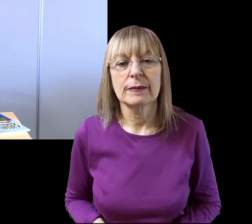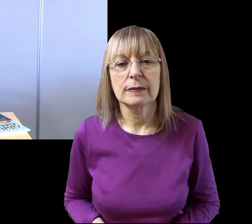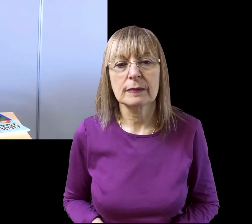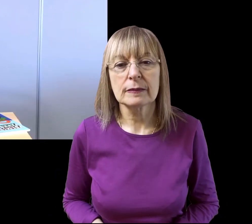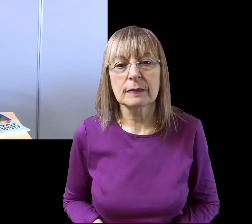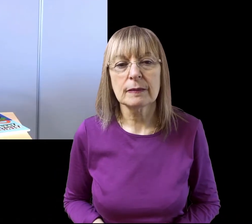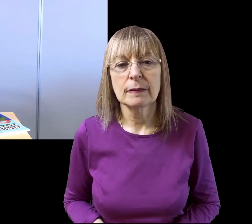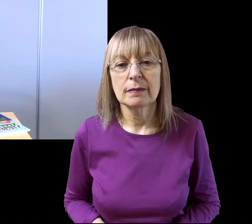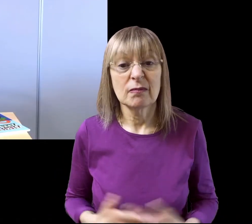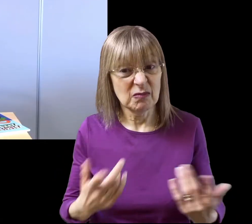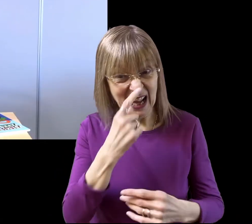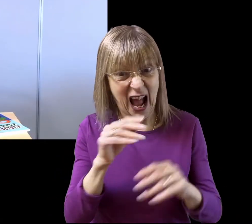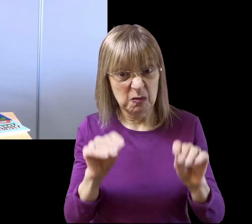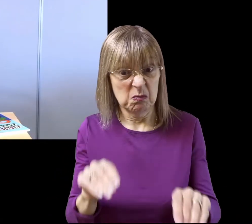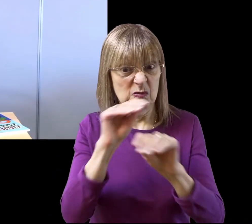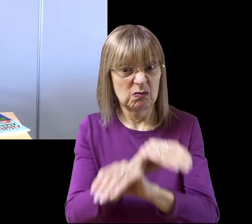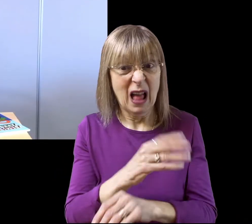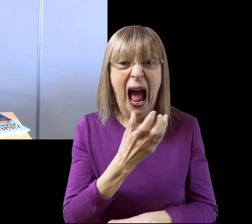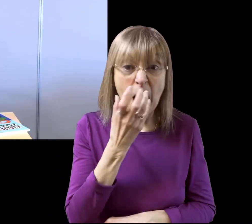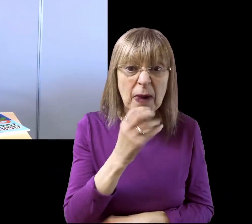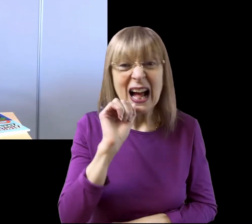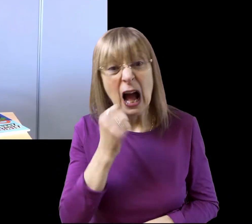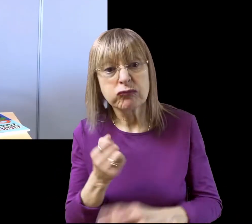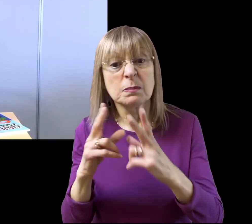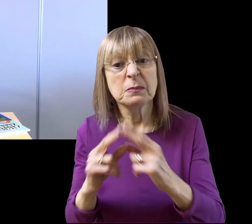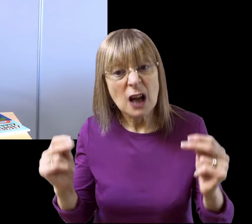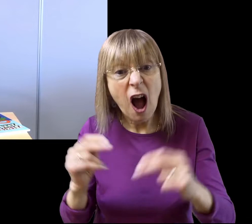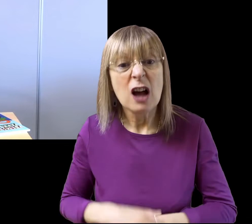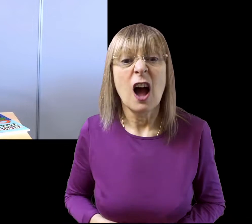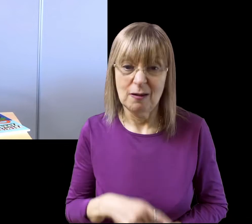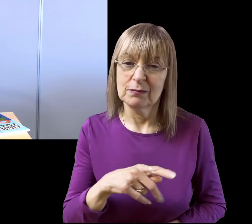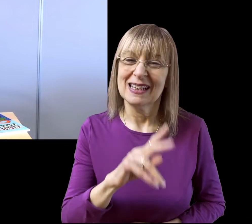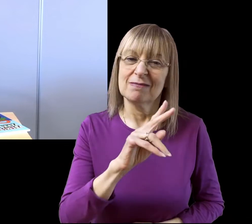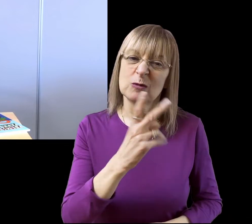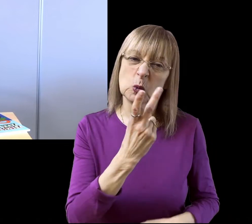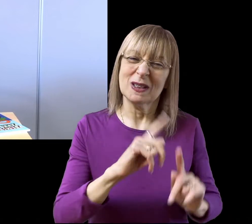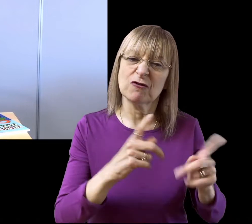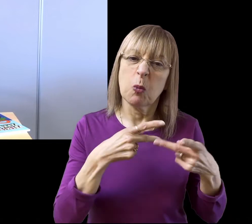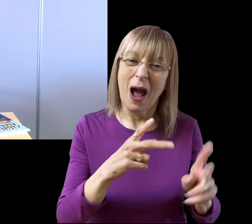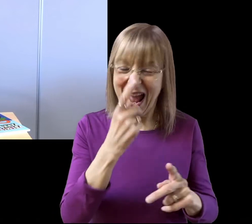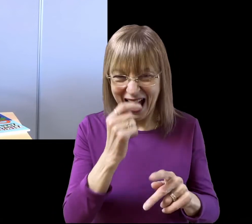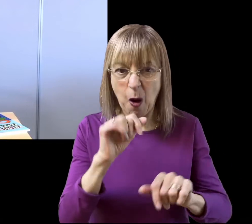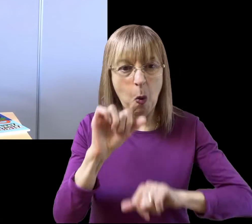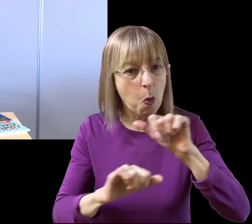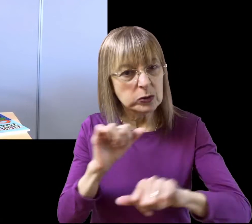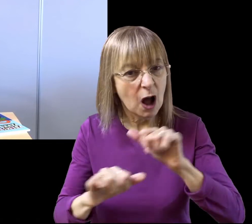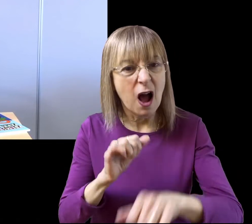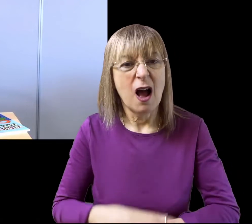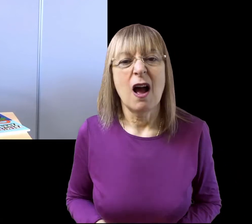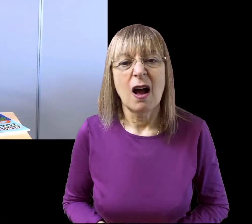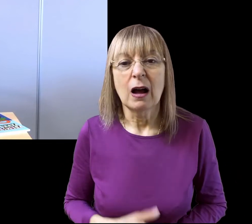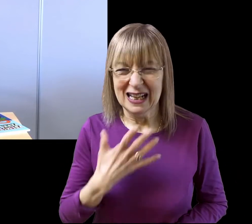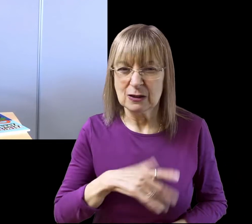one order that you could have them in, but you could also have the order apple, carrot, banana. There's